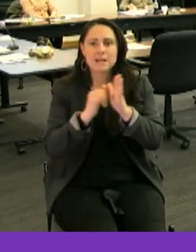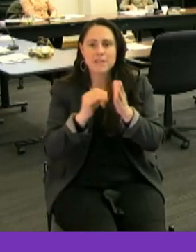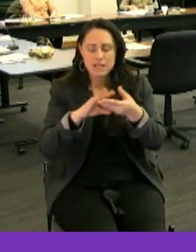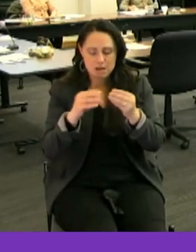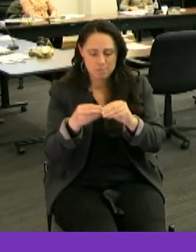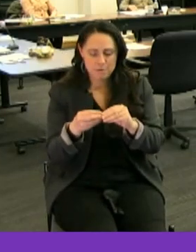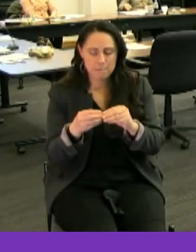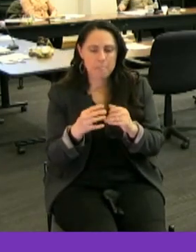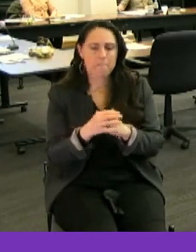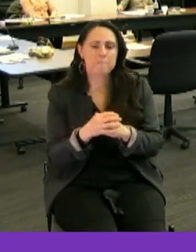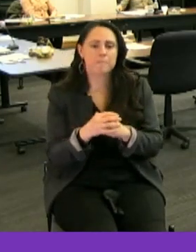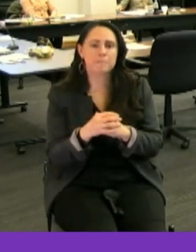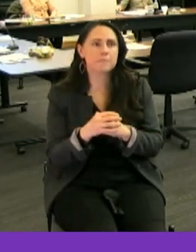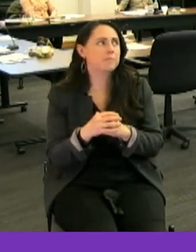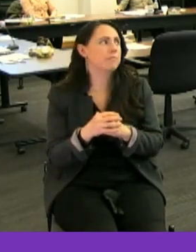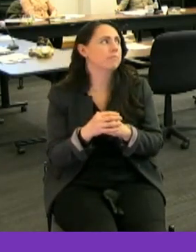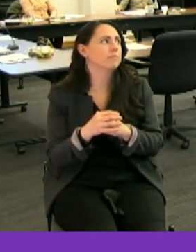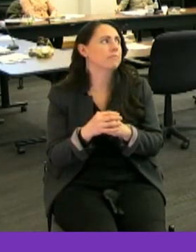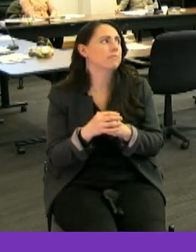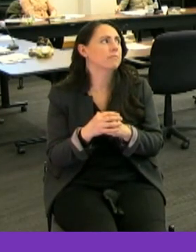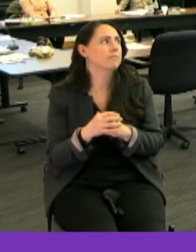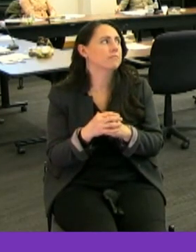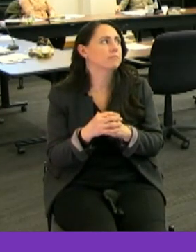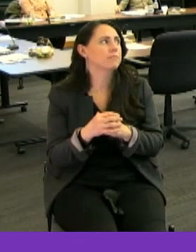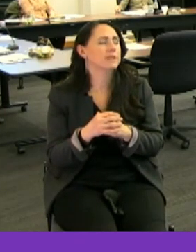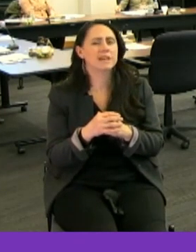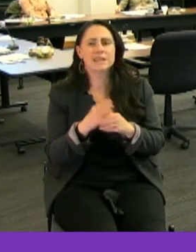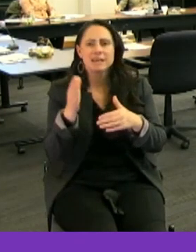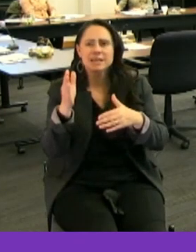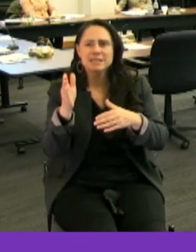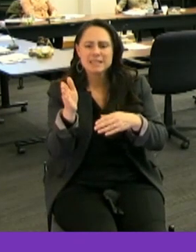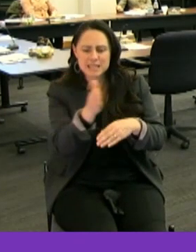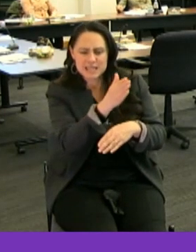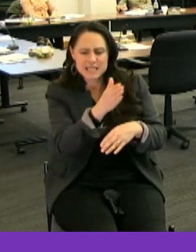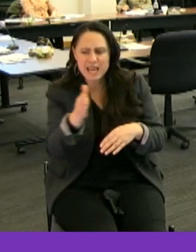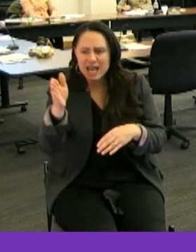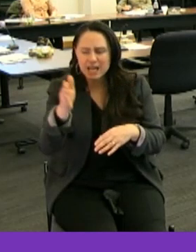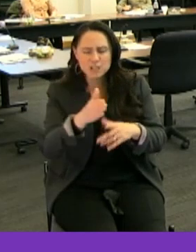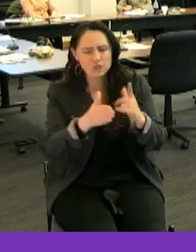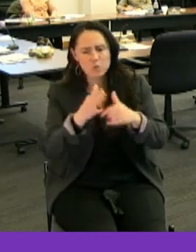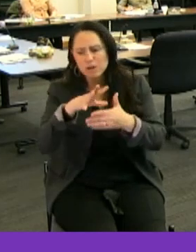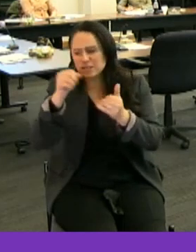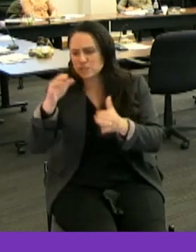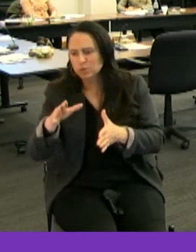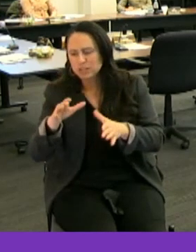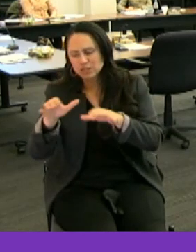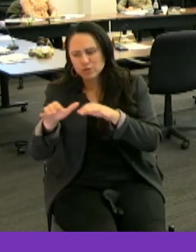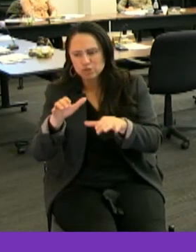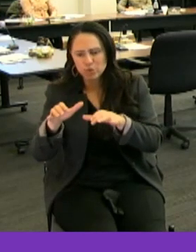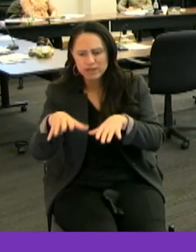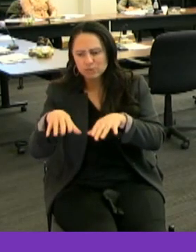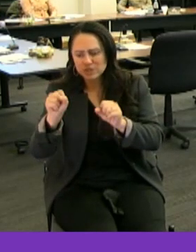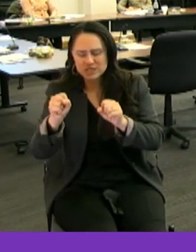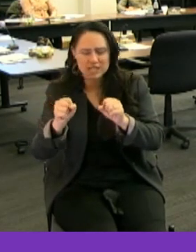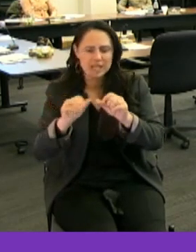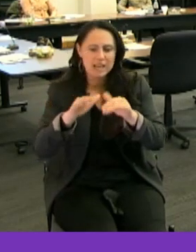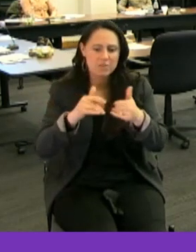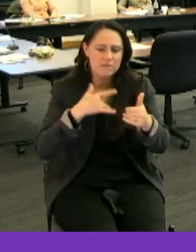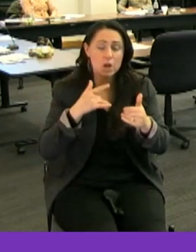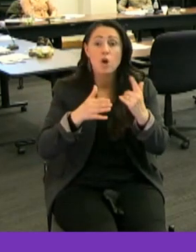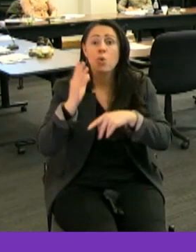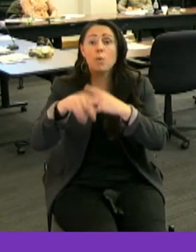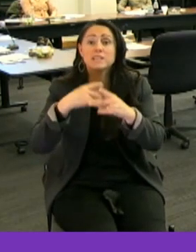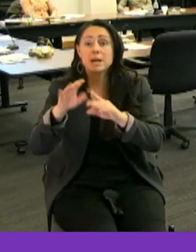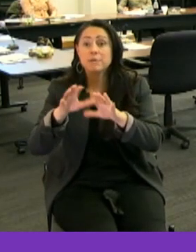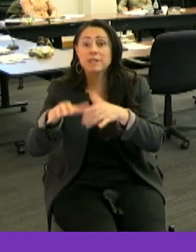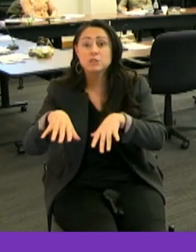number. So this is just kind of to gauge what students are taking, how they feel about classes. So the first question was, what type